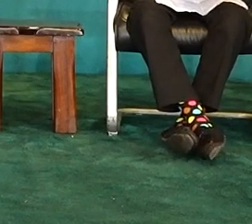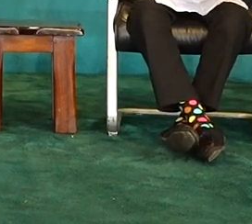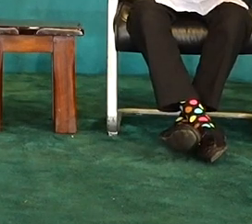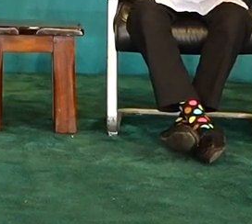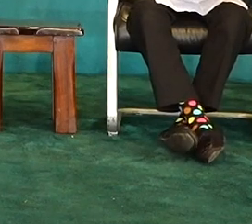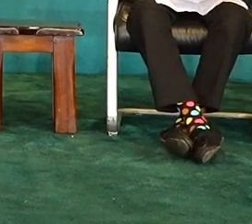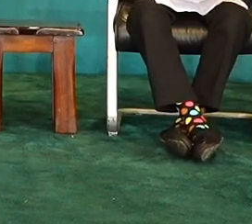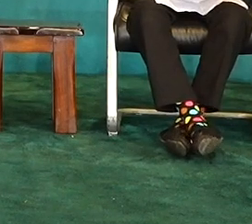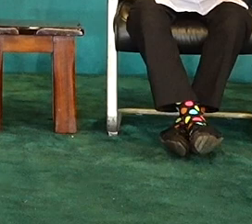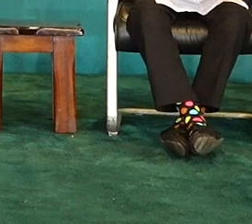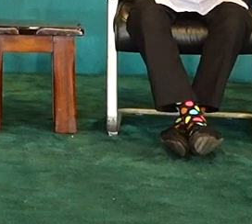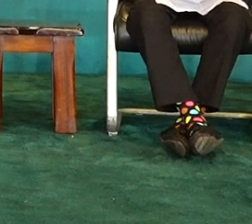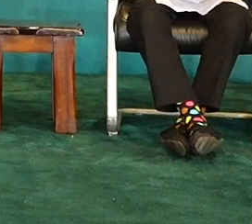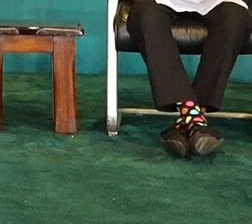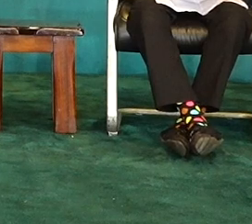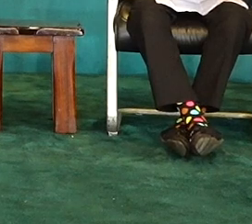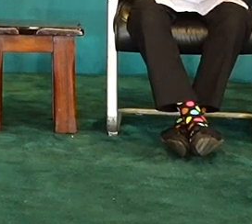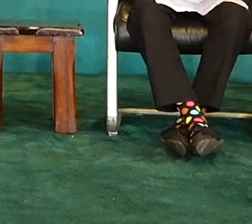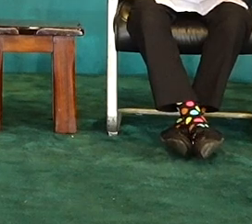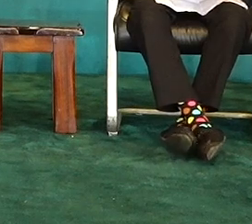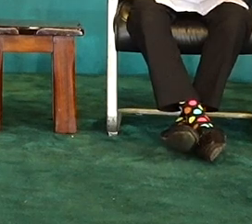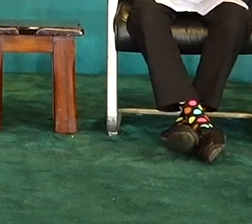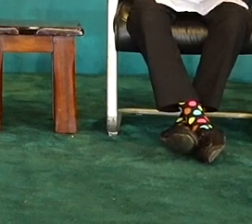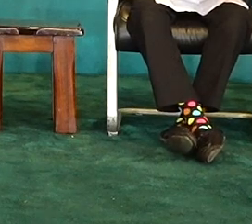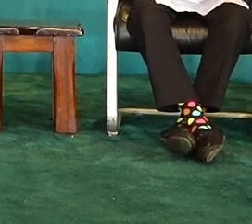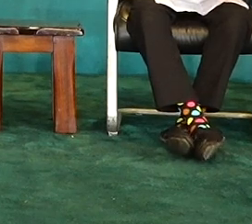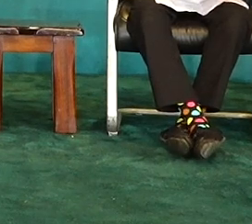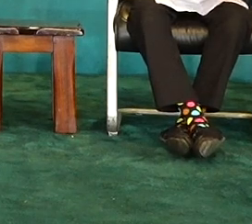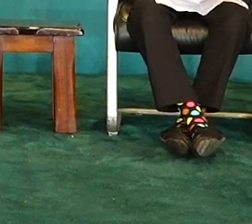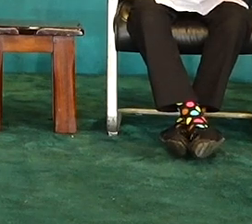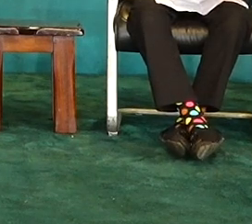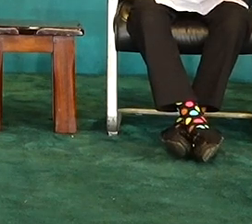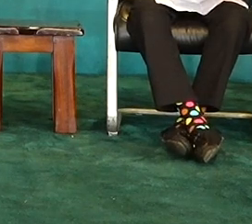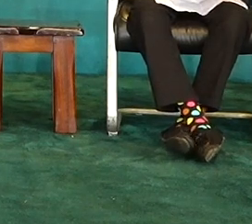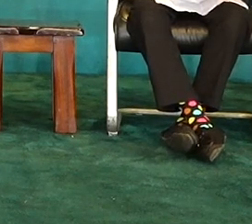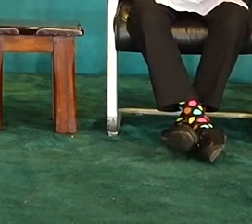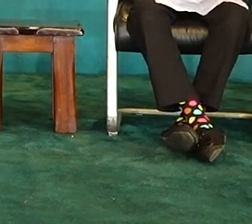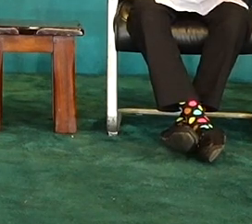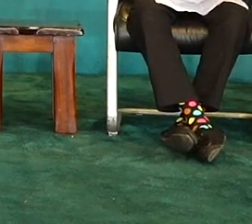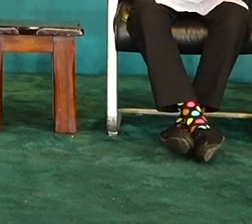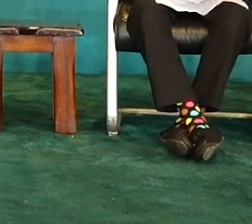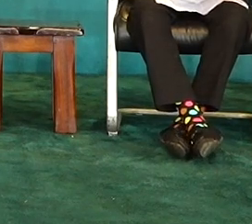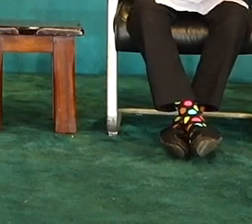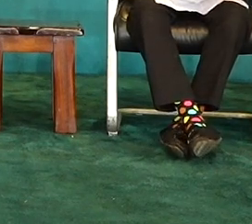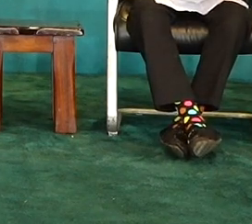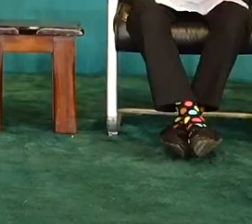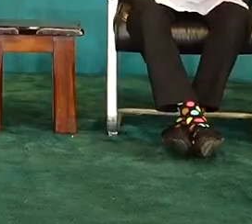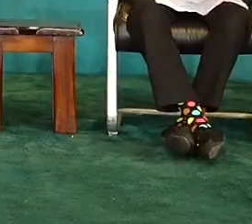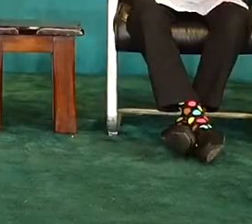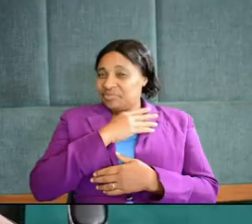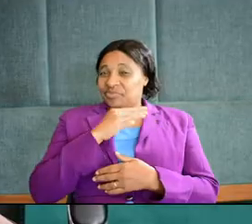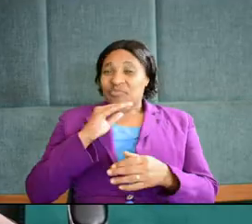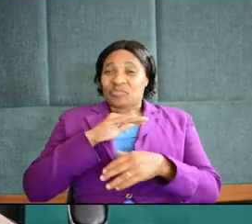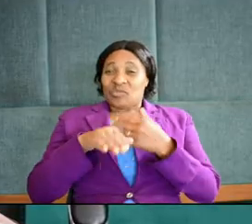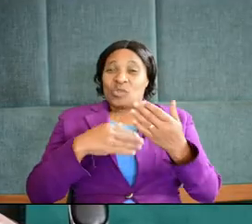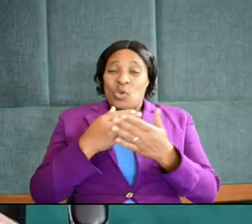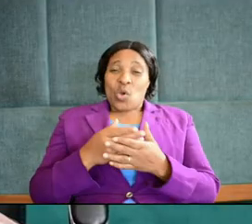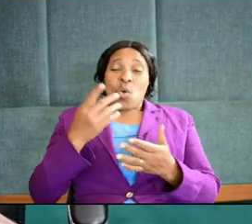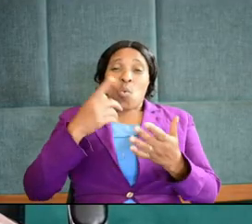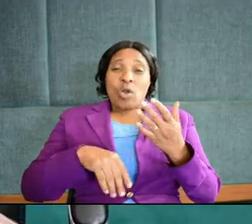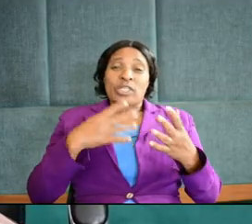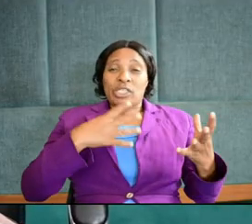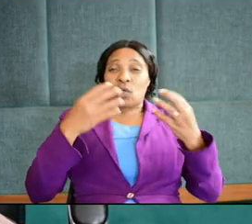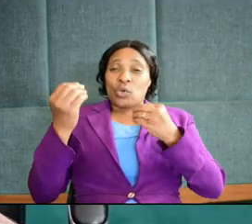Moses. Why? Because even after all the complaints and all what he'd